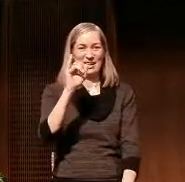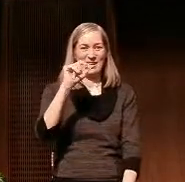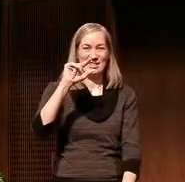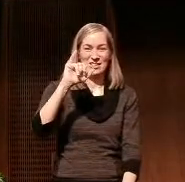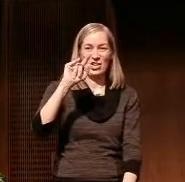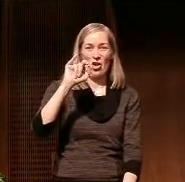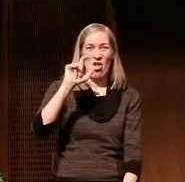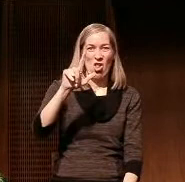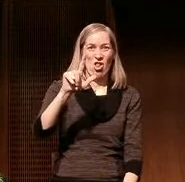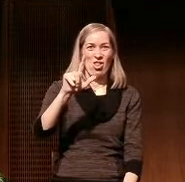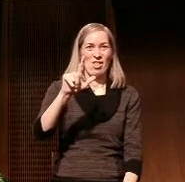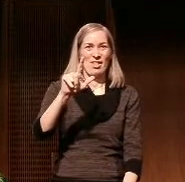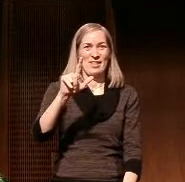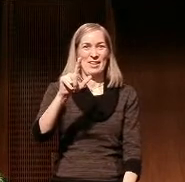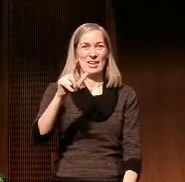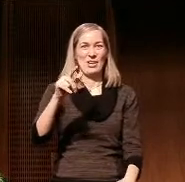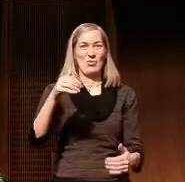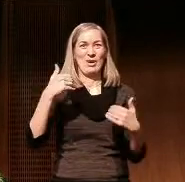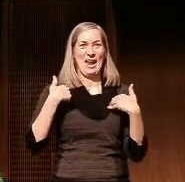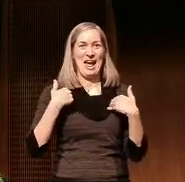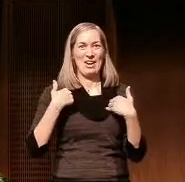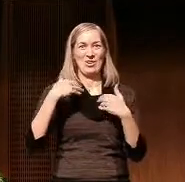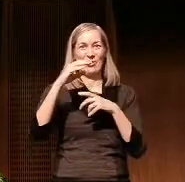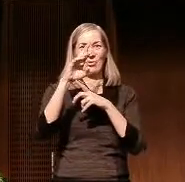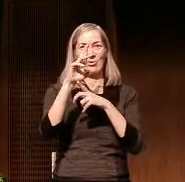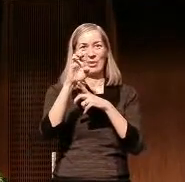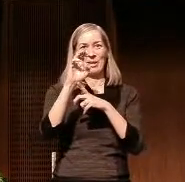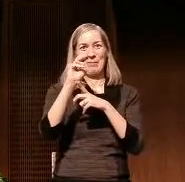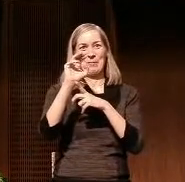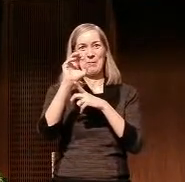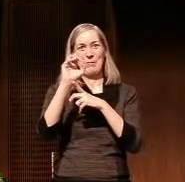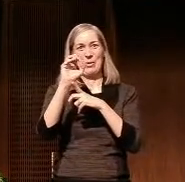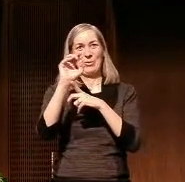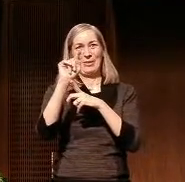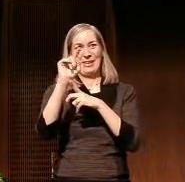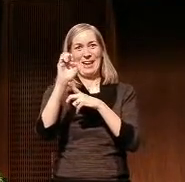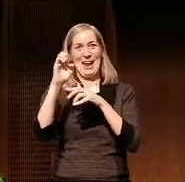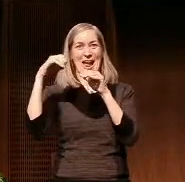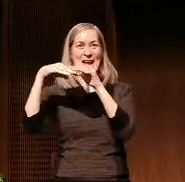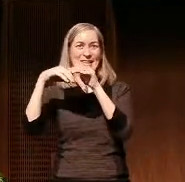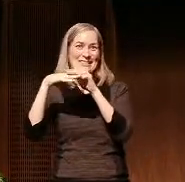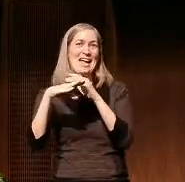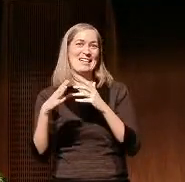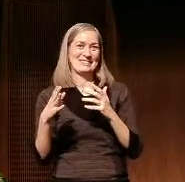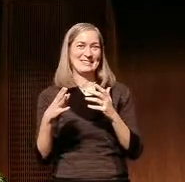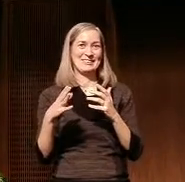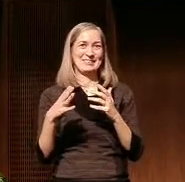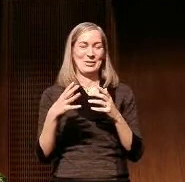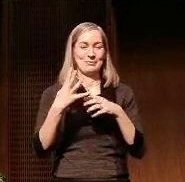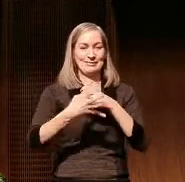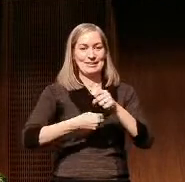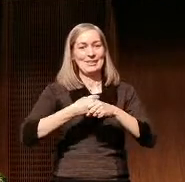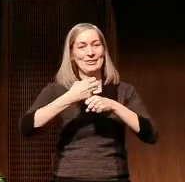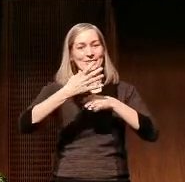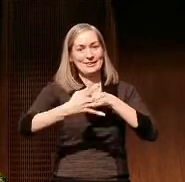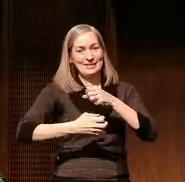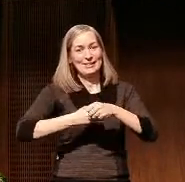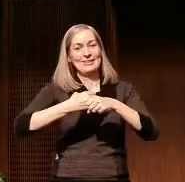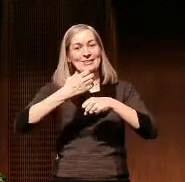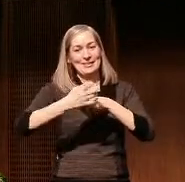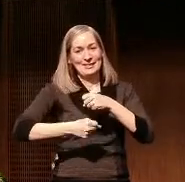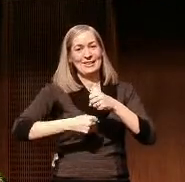and remote access became a reality. Year after year, decade after decade,